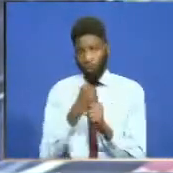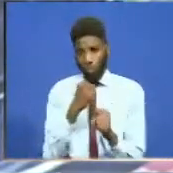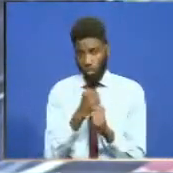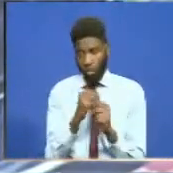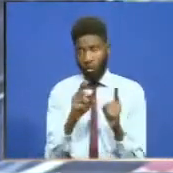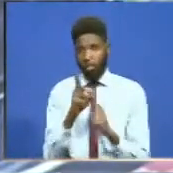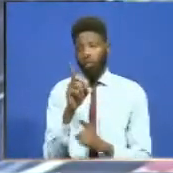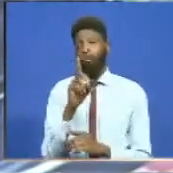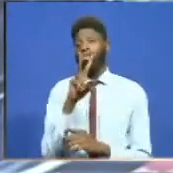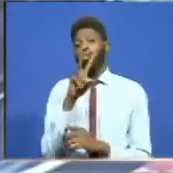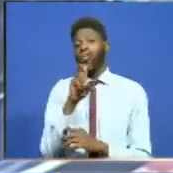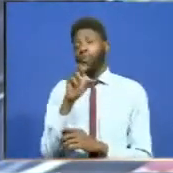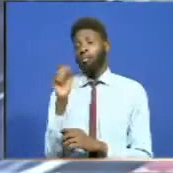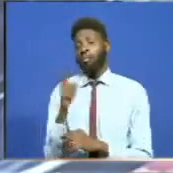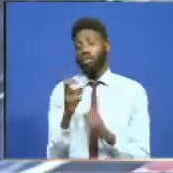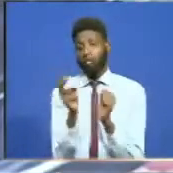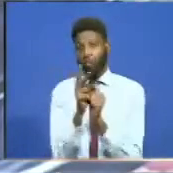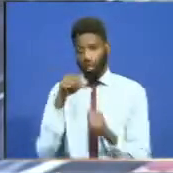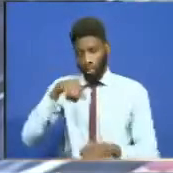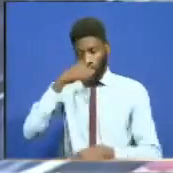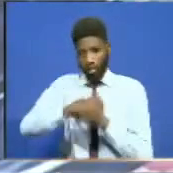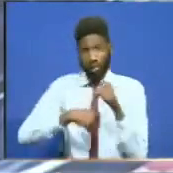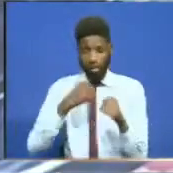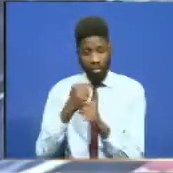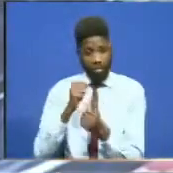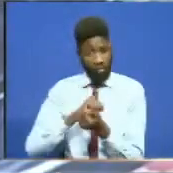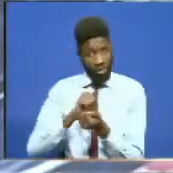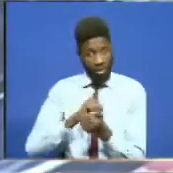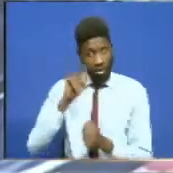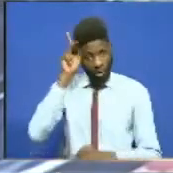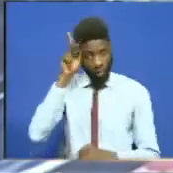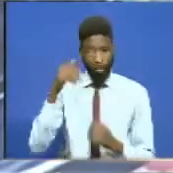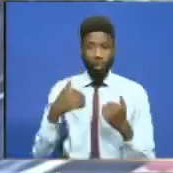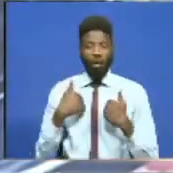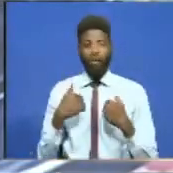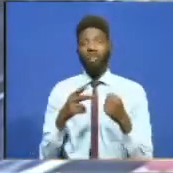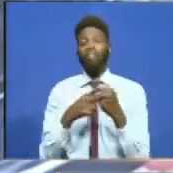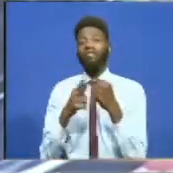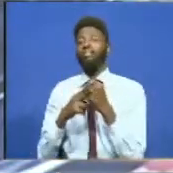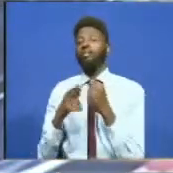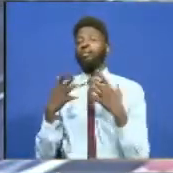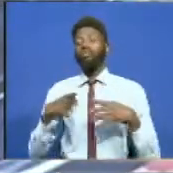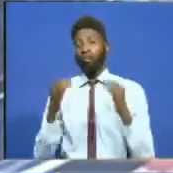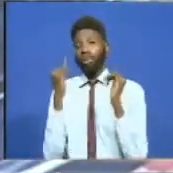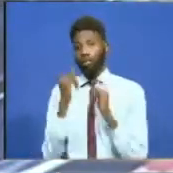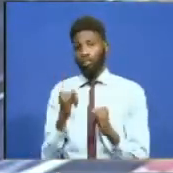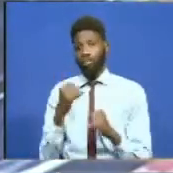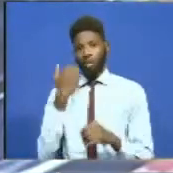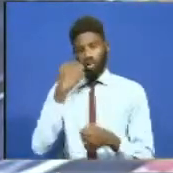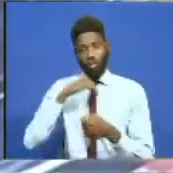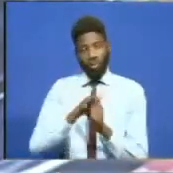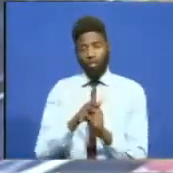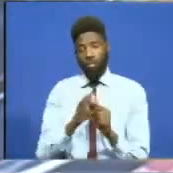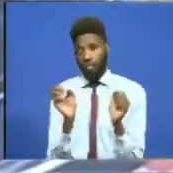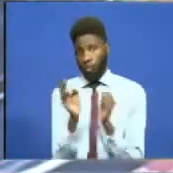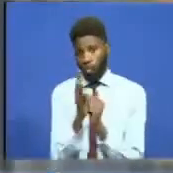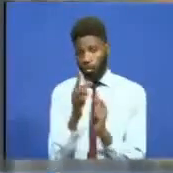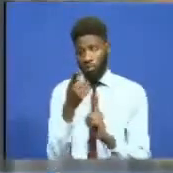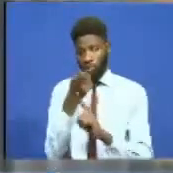December this year. On Friday, Kiambu recorded 77 new cases of COVID-19, 14 of which were in Ruiru